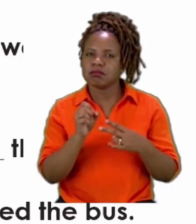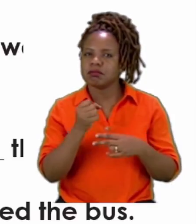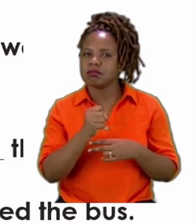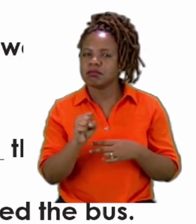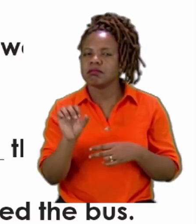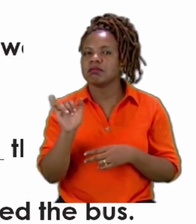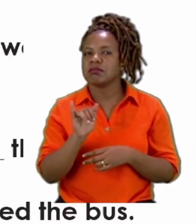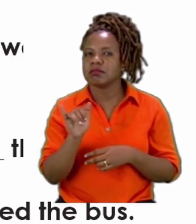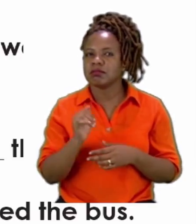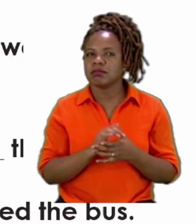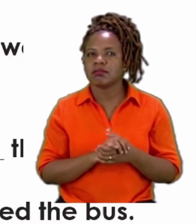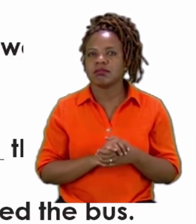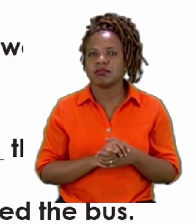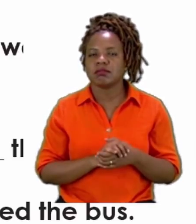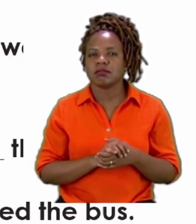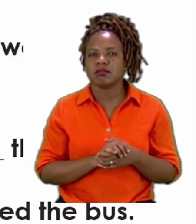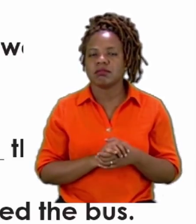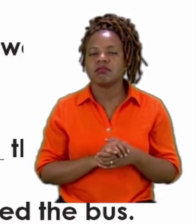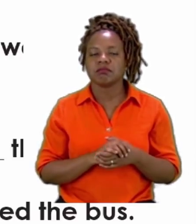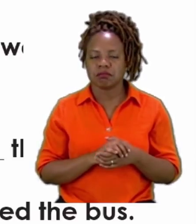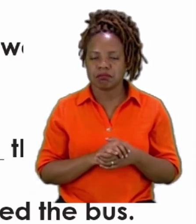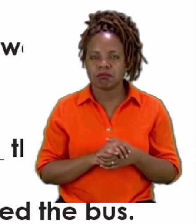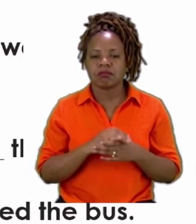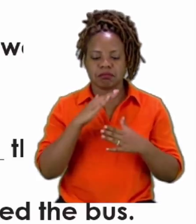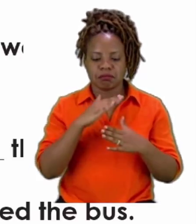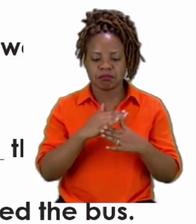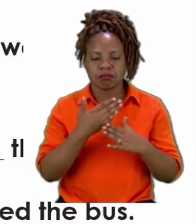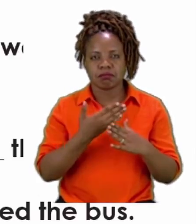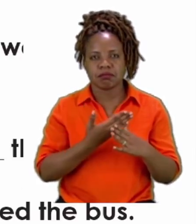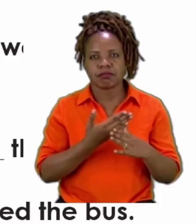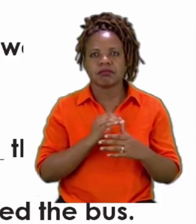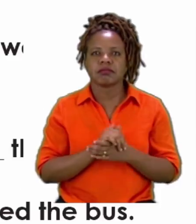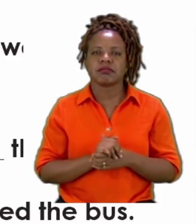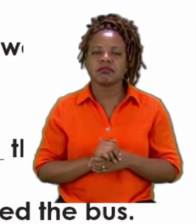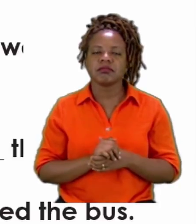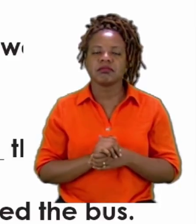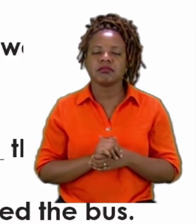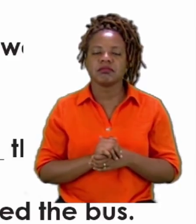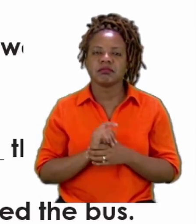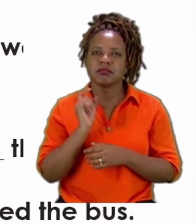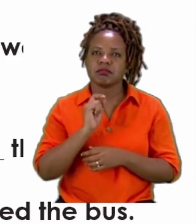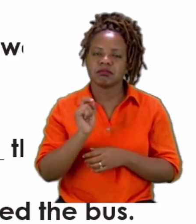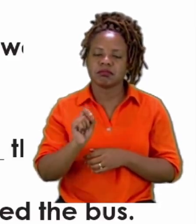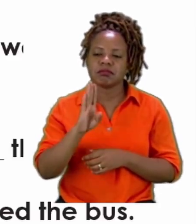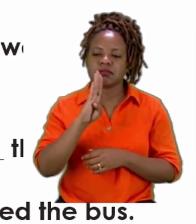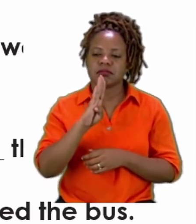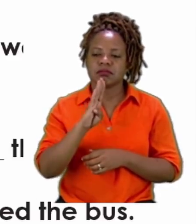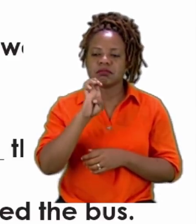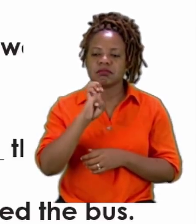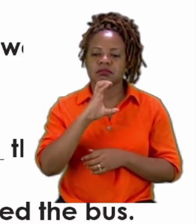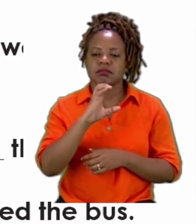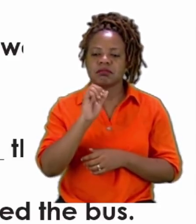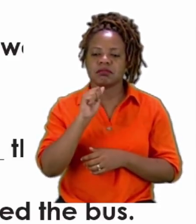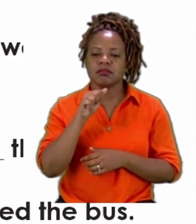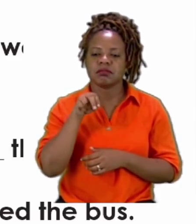If you guessed the word because, well done. Now let's read